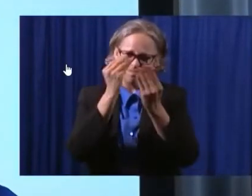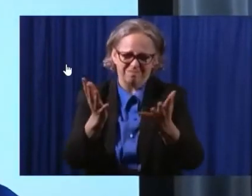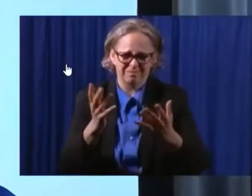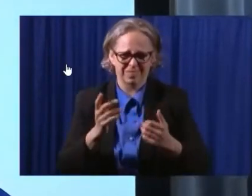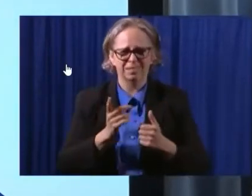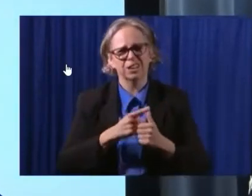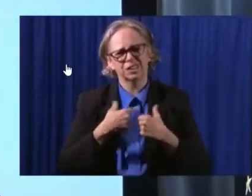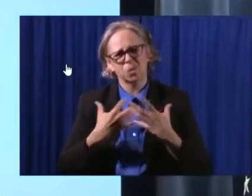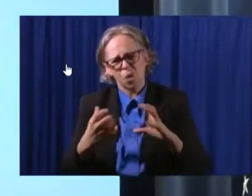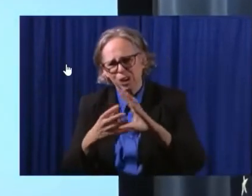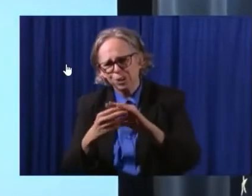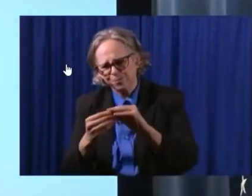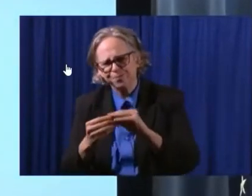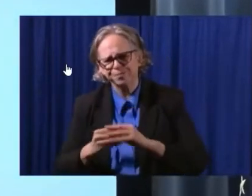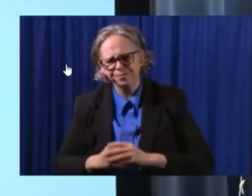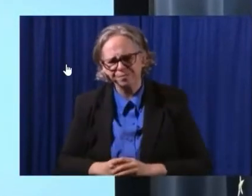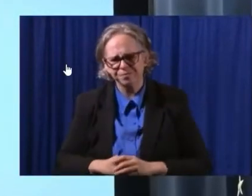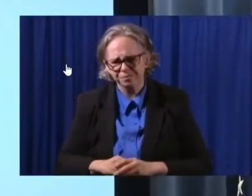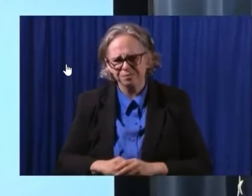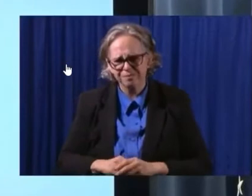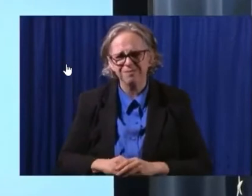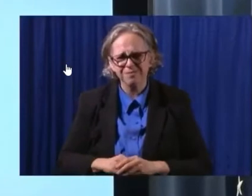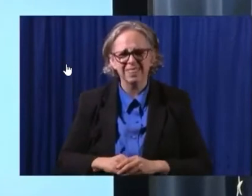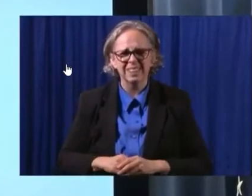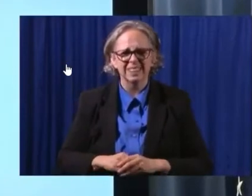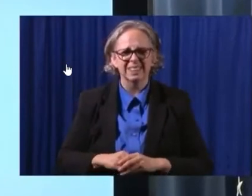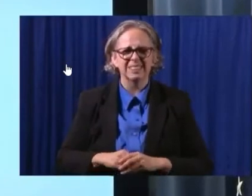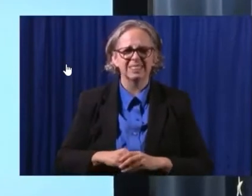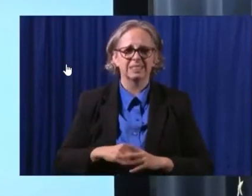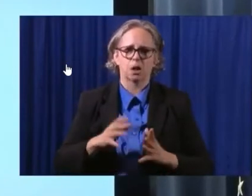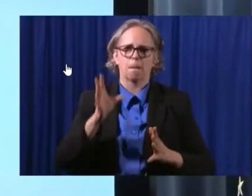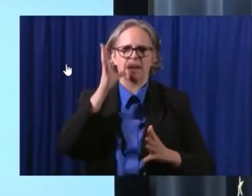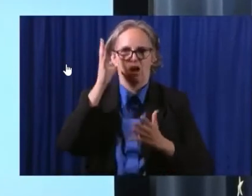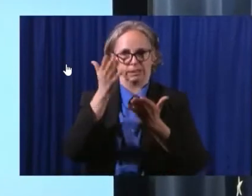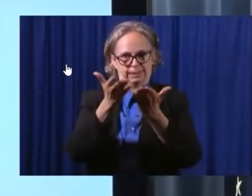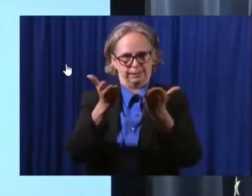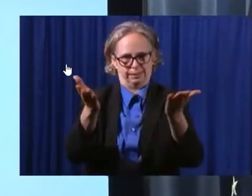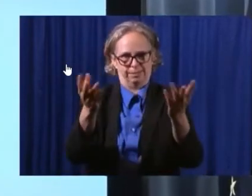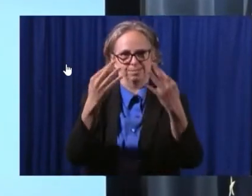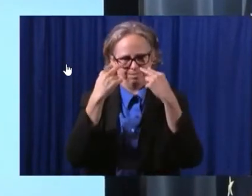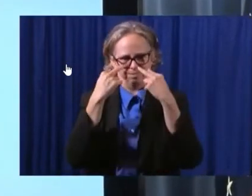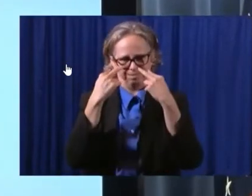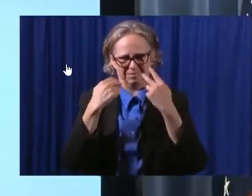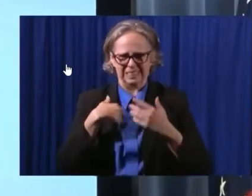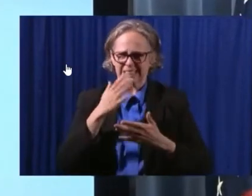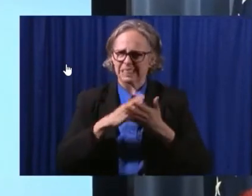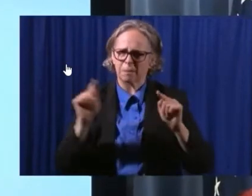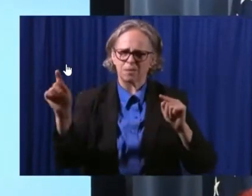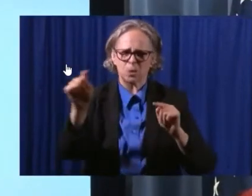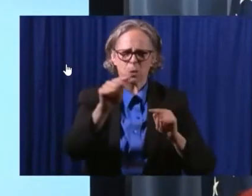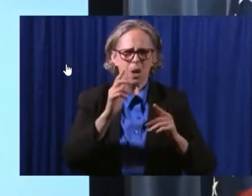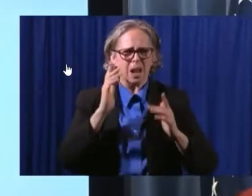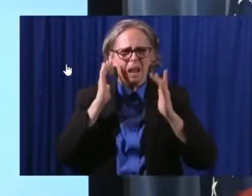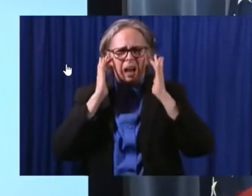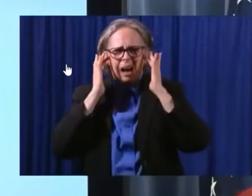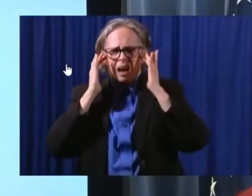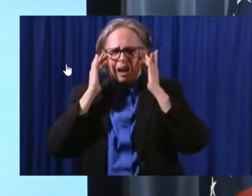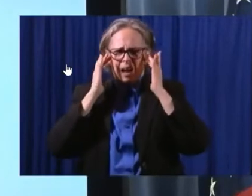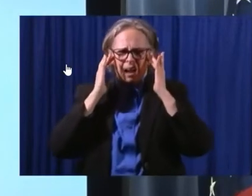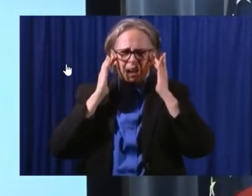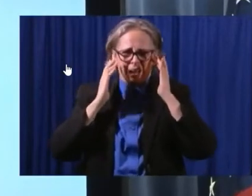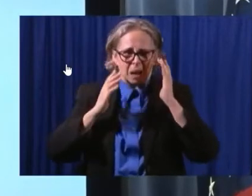about reassuring parents that might be worried. I have a child that's in high school, and I think all